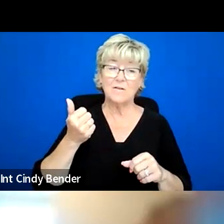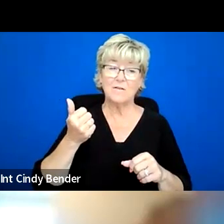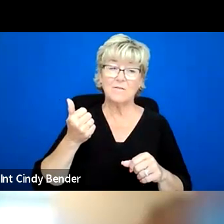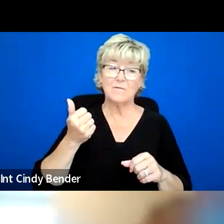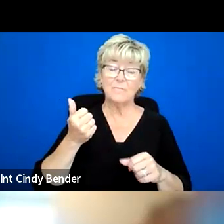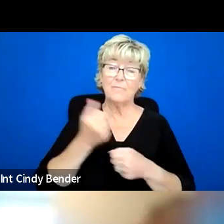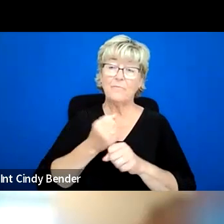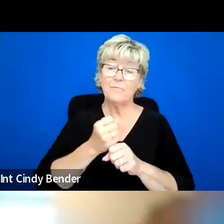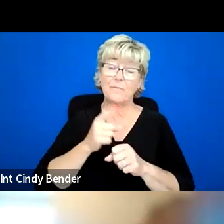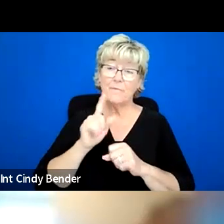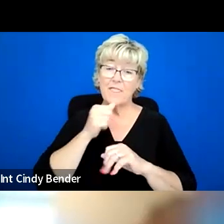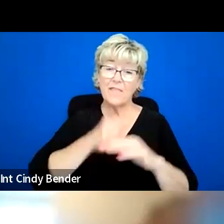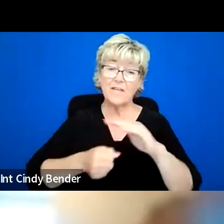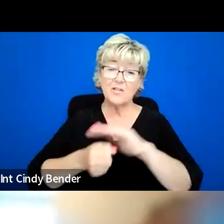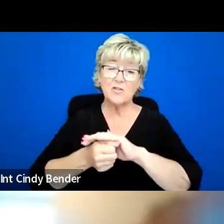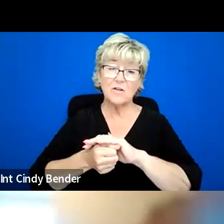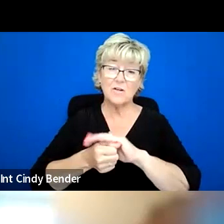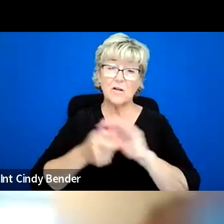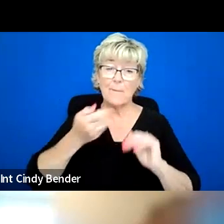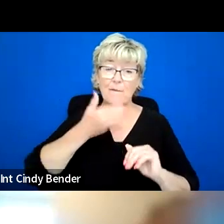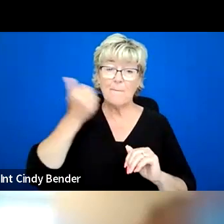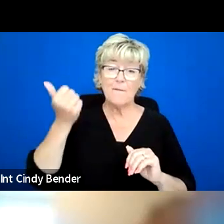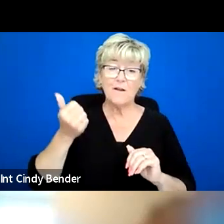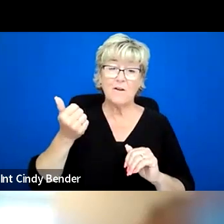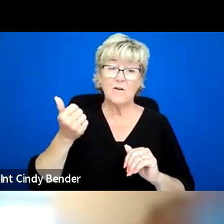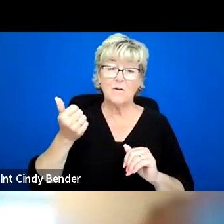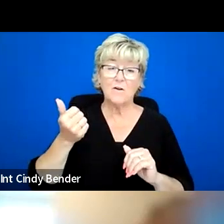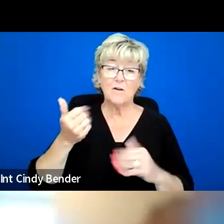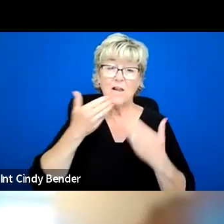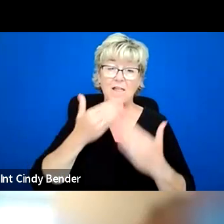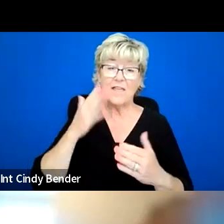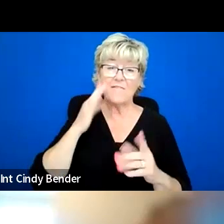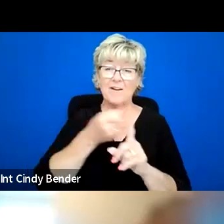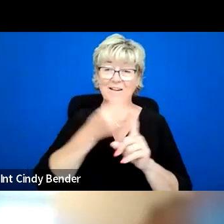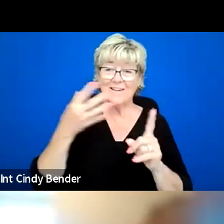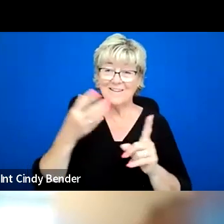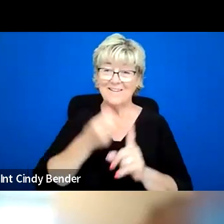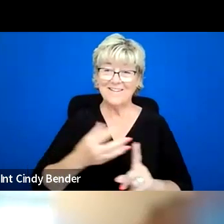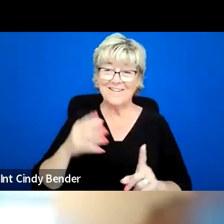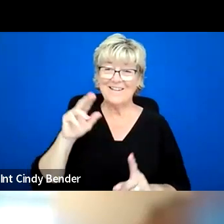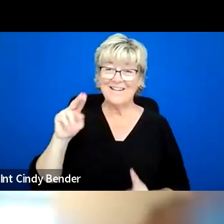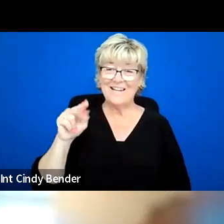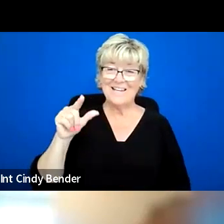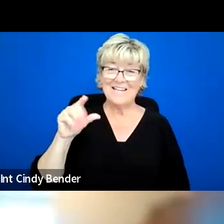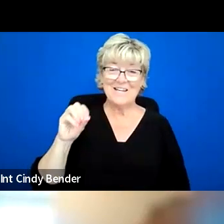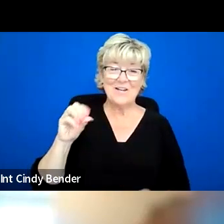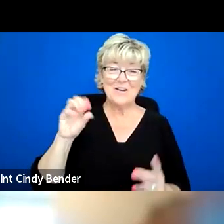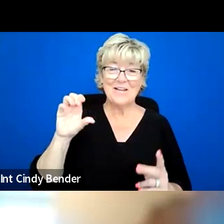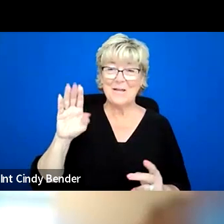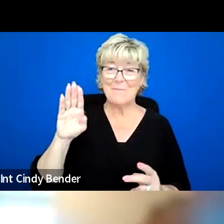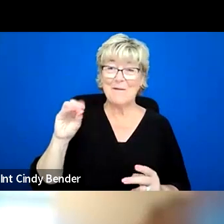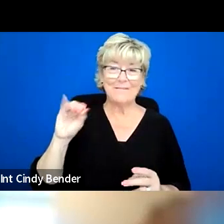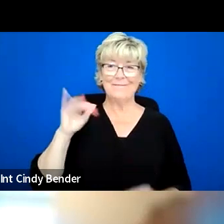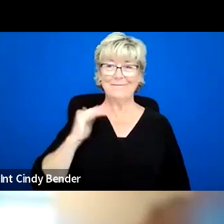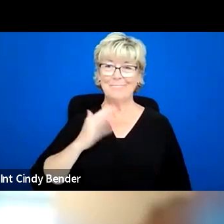make the sheltering a little bit better. So yes, thank you for adding the acronyms. I apologize, in this world of government we live